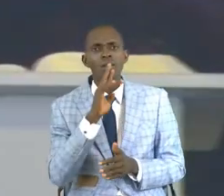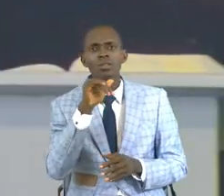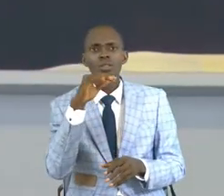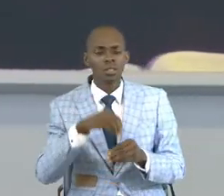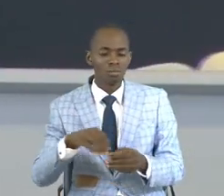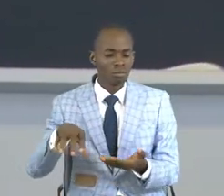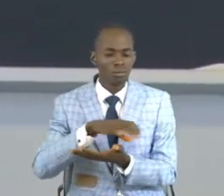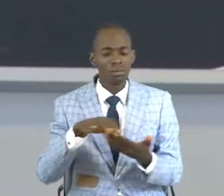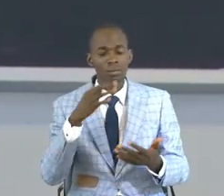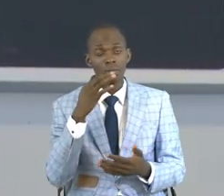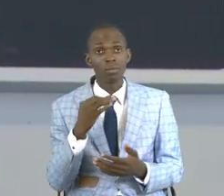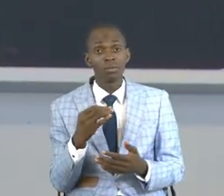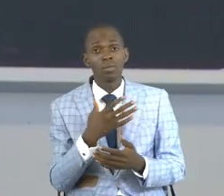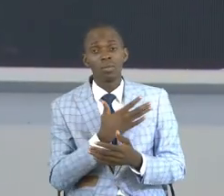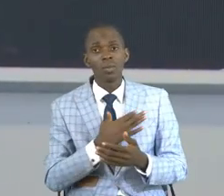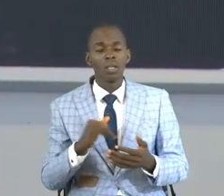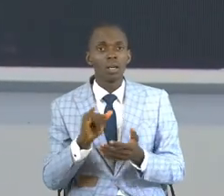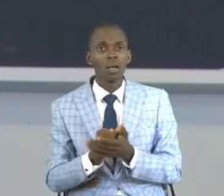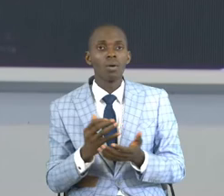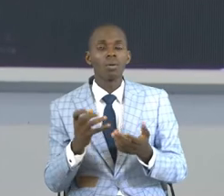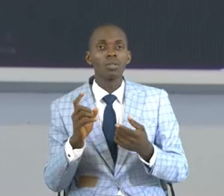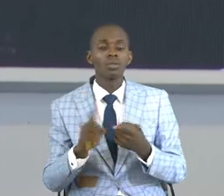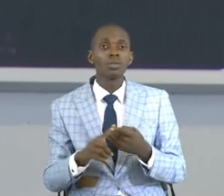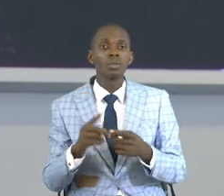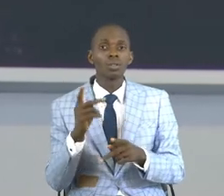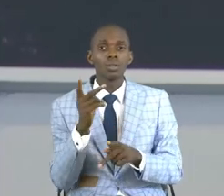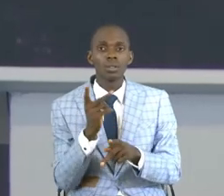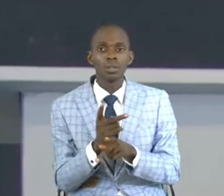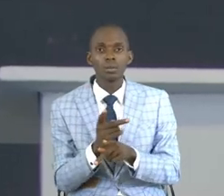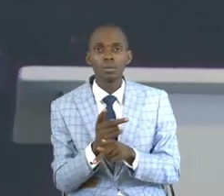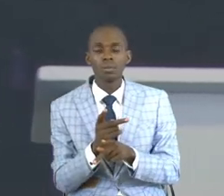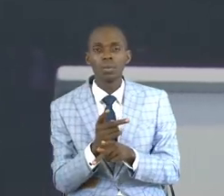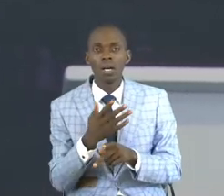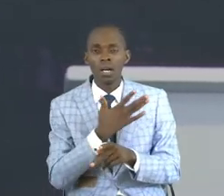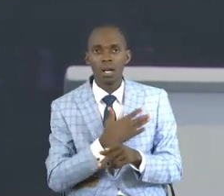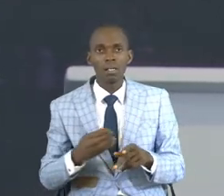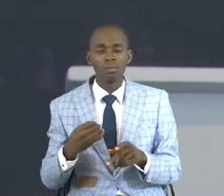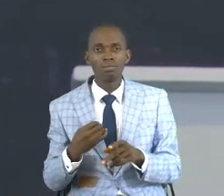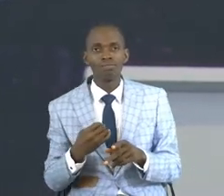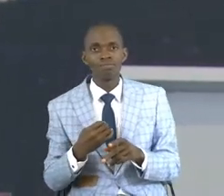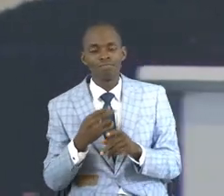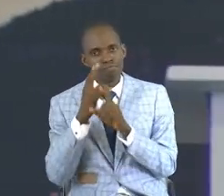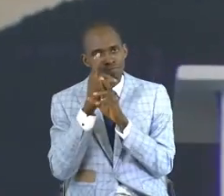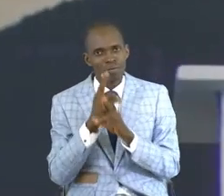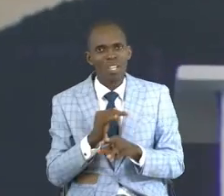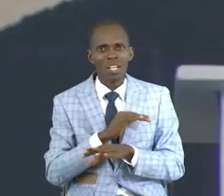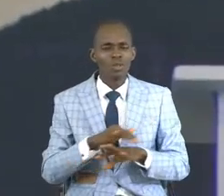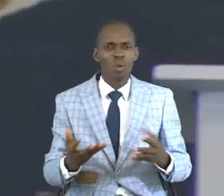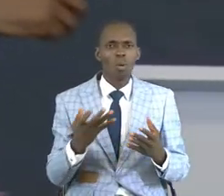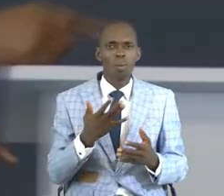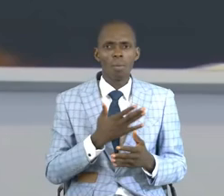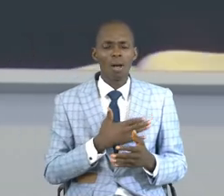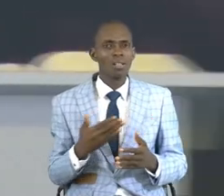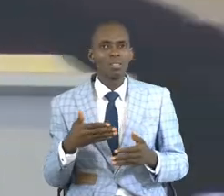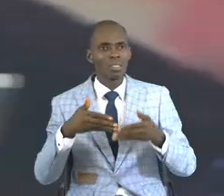I want to keep my dignity and respect. You know, I don't want to be on the choir master. Go here, go there. Don't sing that. Don't sing